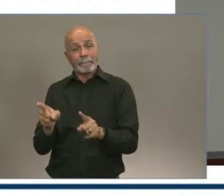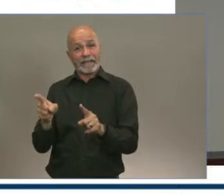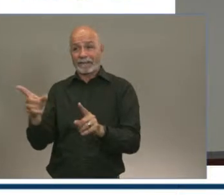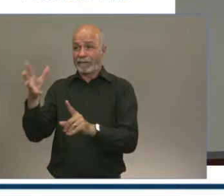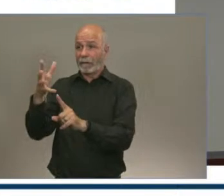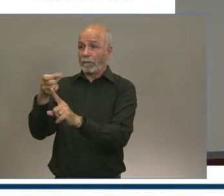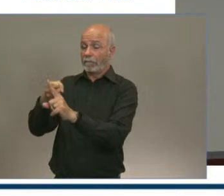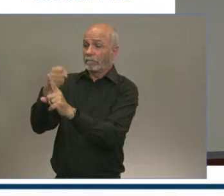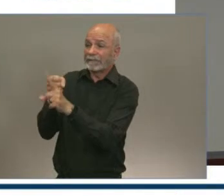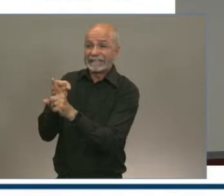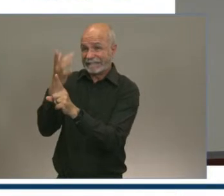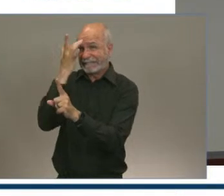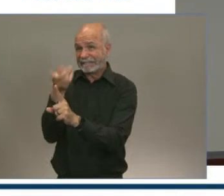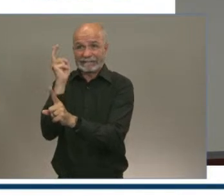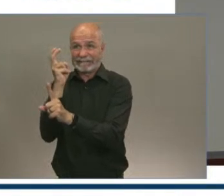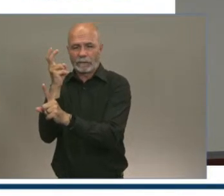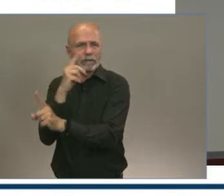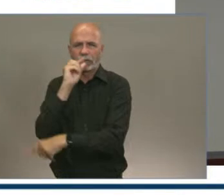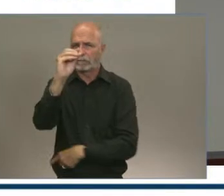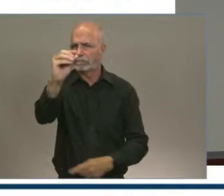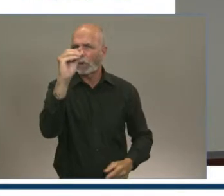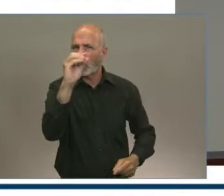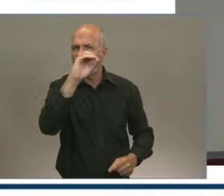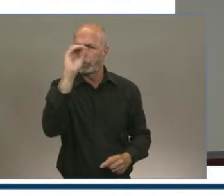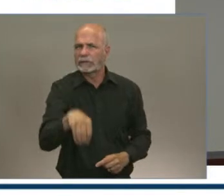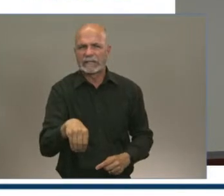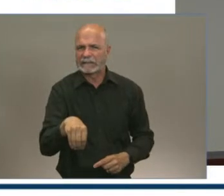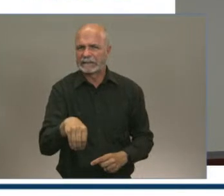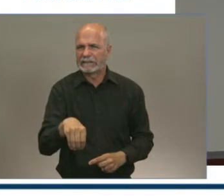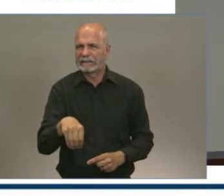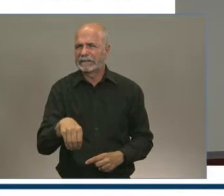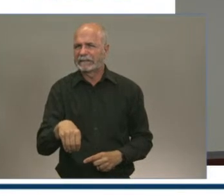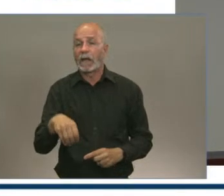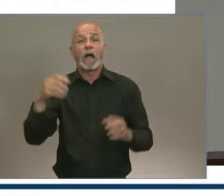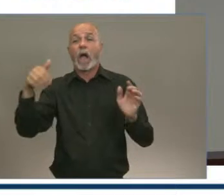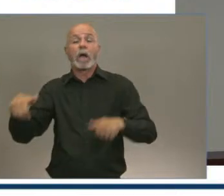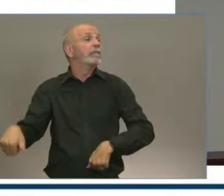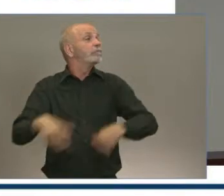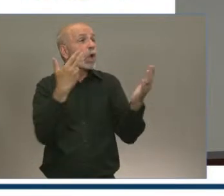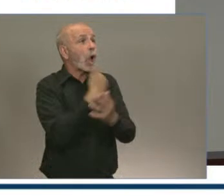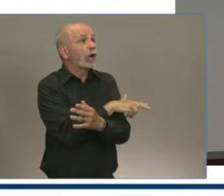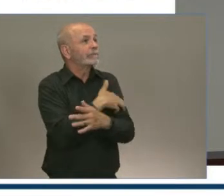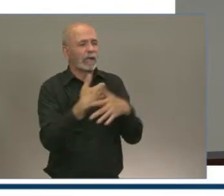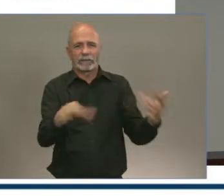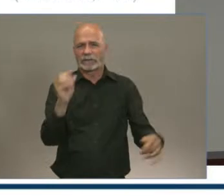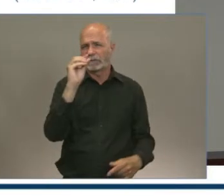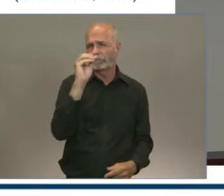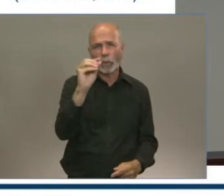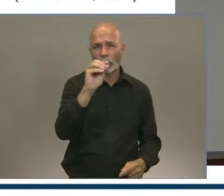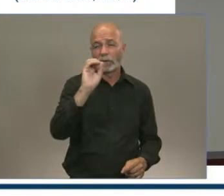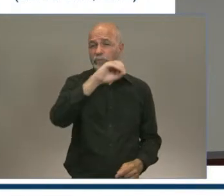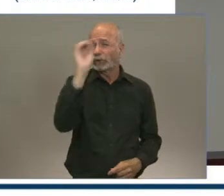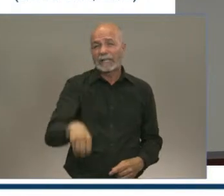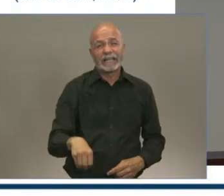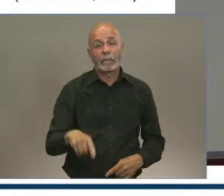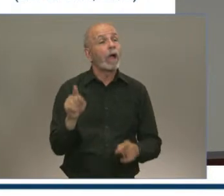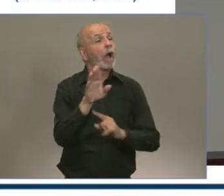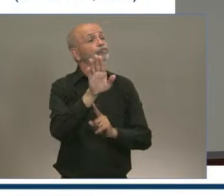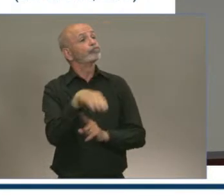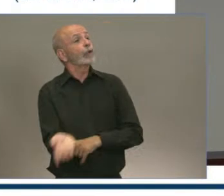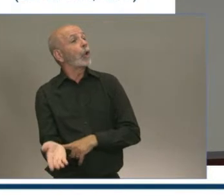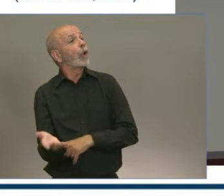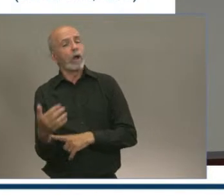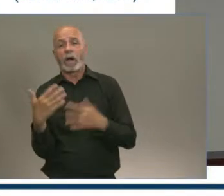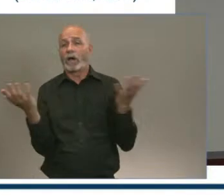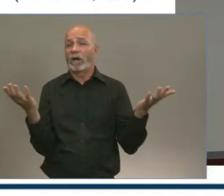low, and an even lower percentage of hospitalizations and deaths. So what it really shows is you can expect those